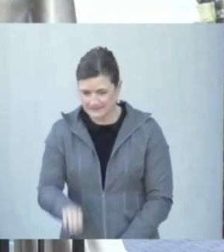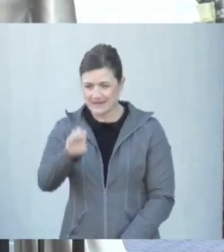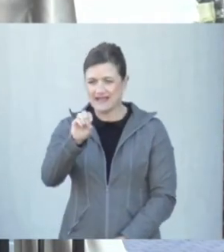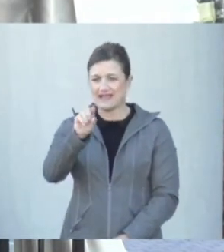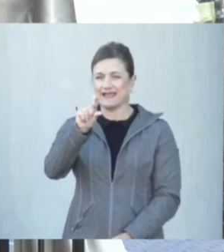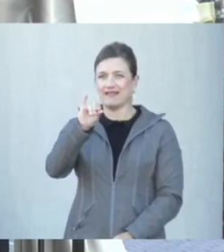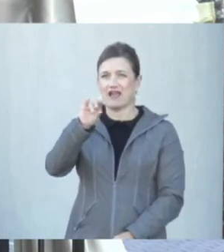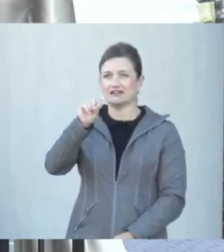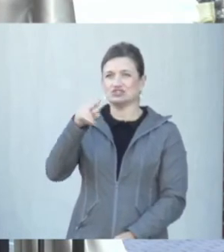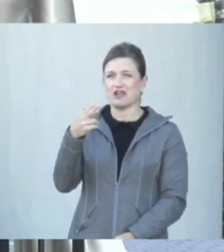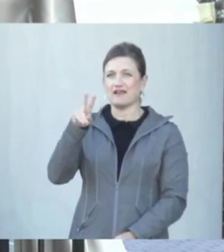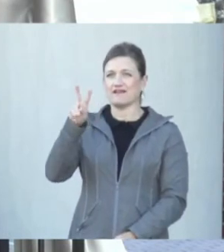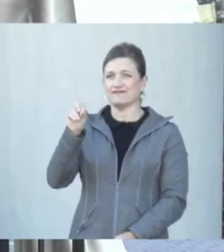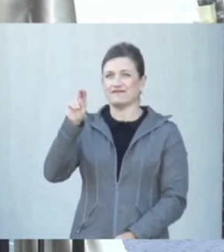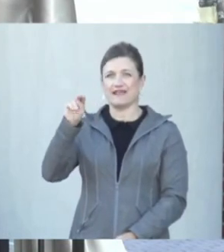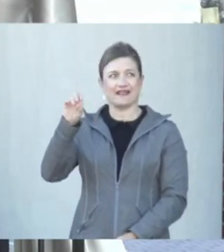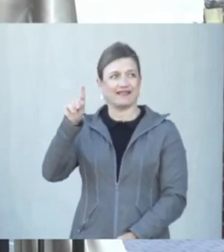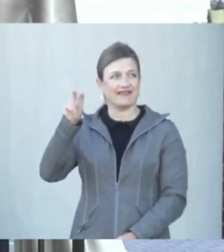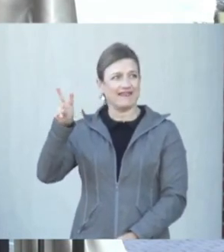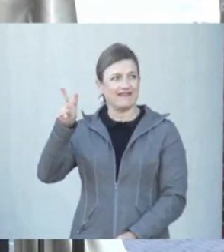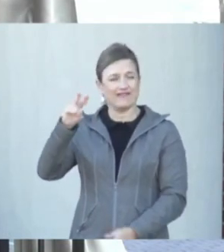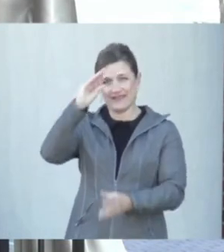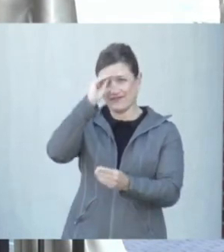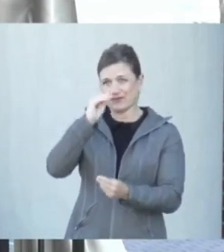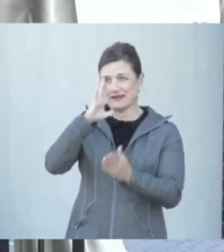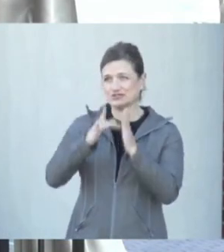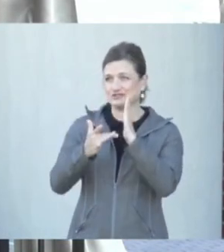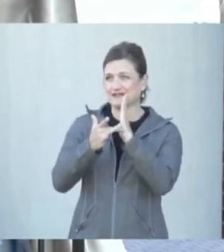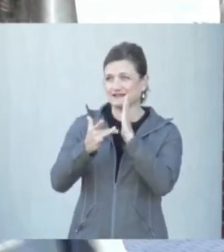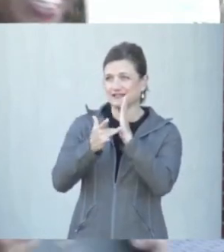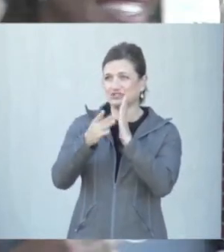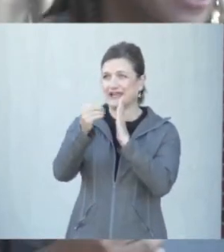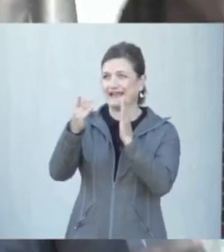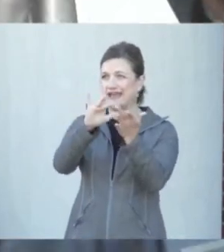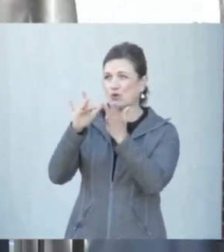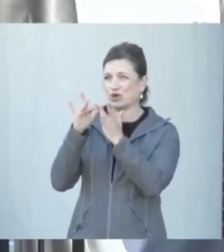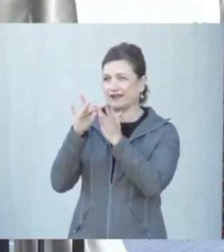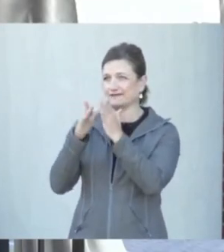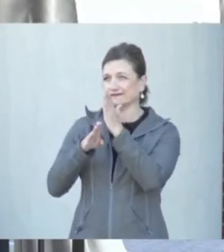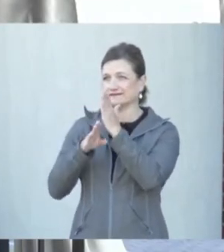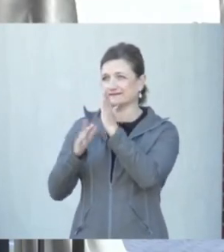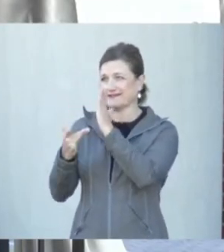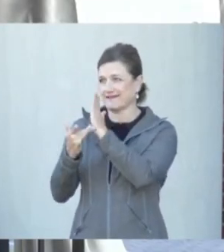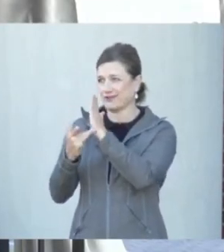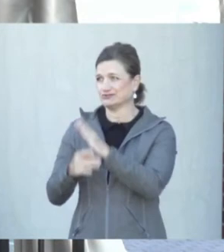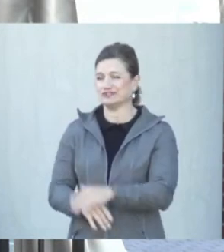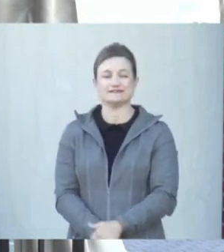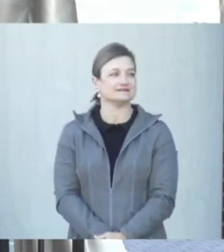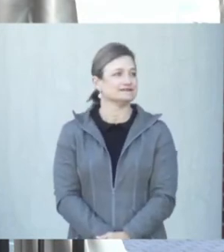Elijah Van Cleef, Information Technology, Networking Technologies.